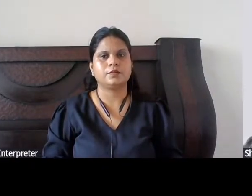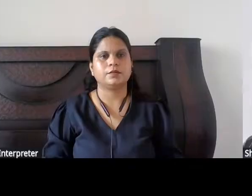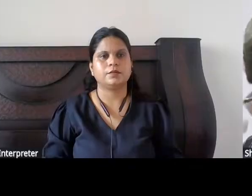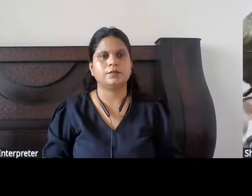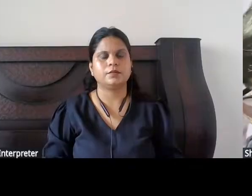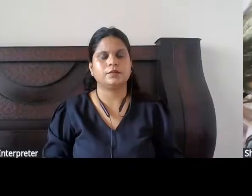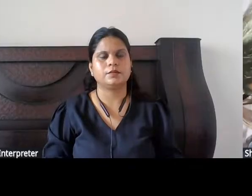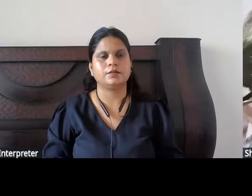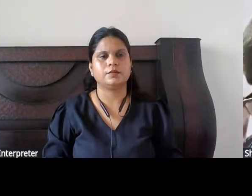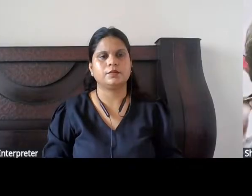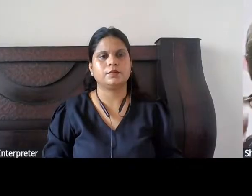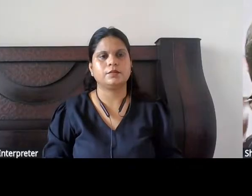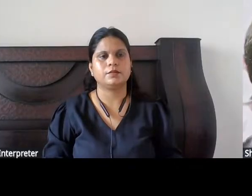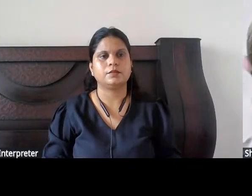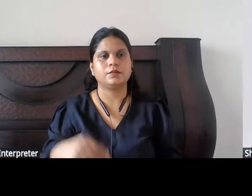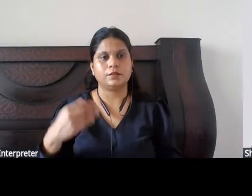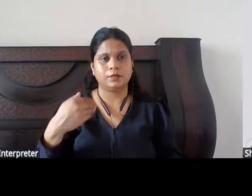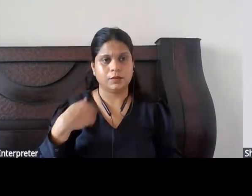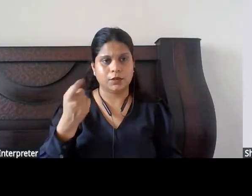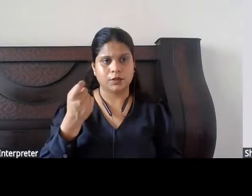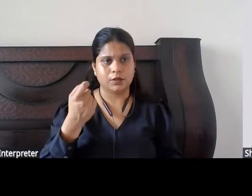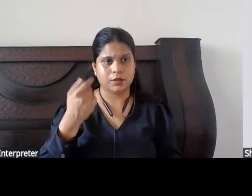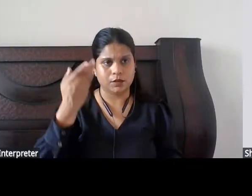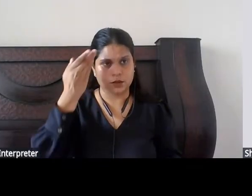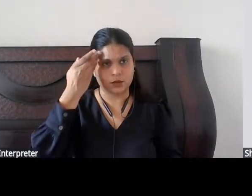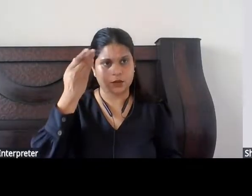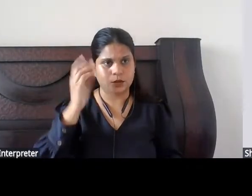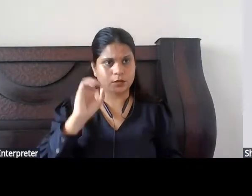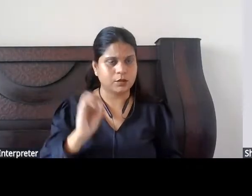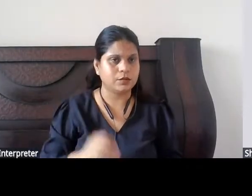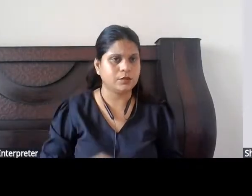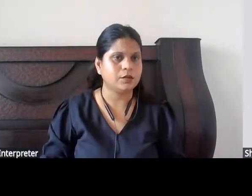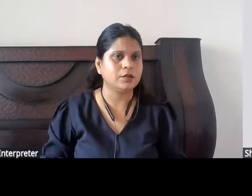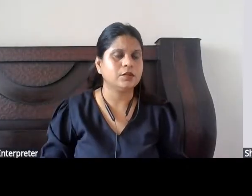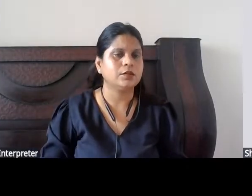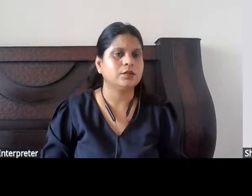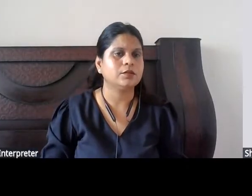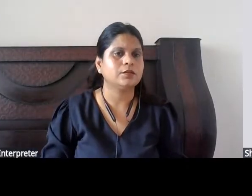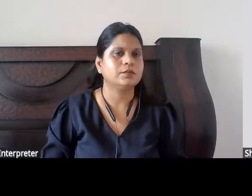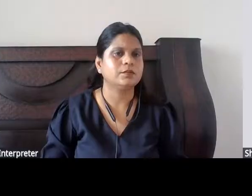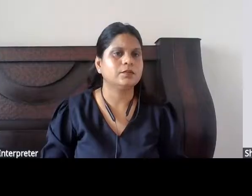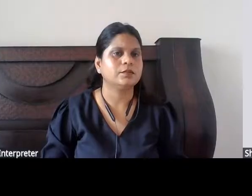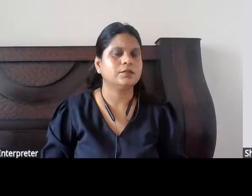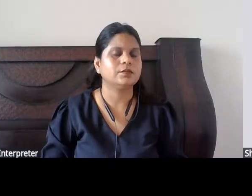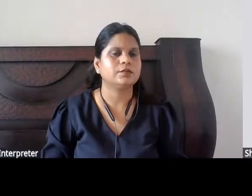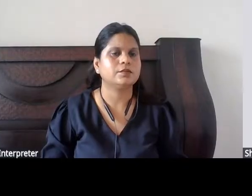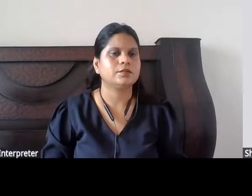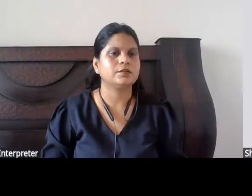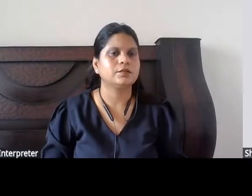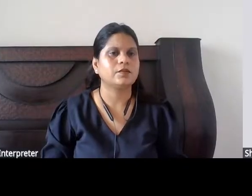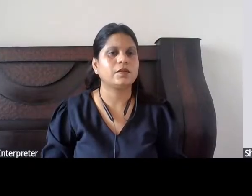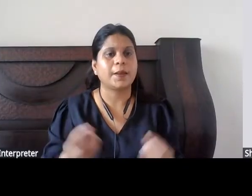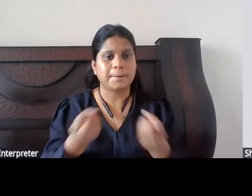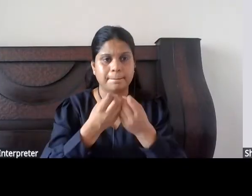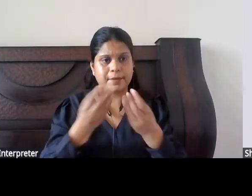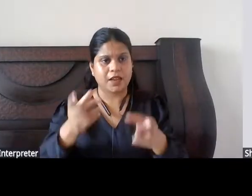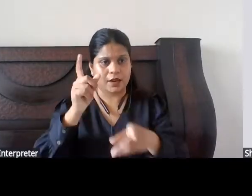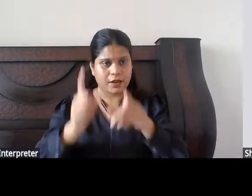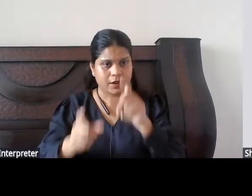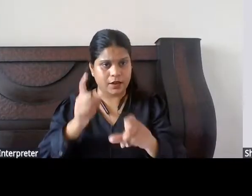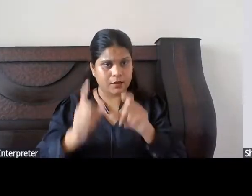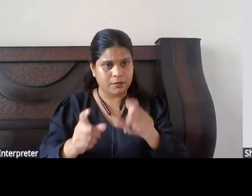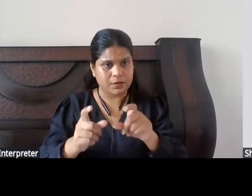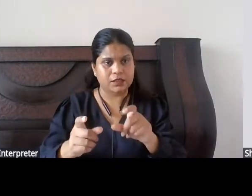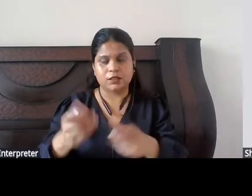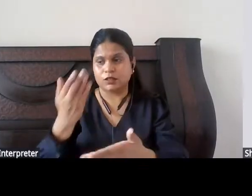and I don't know if the pretest had any other option, because many people with invisible